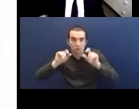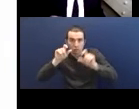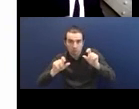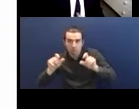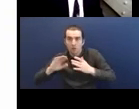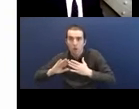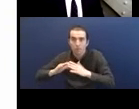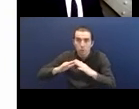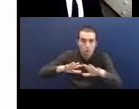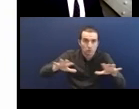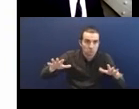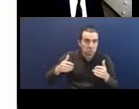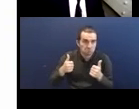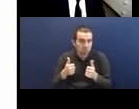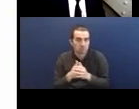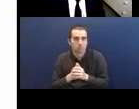Yeah.